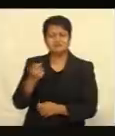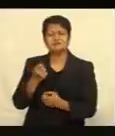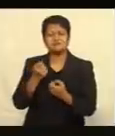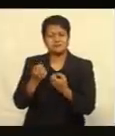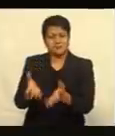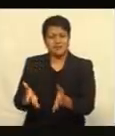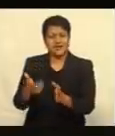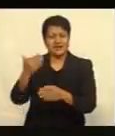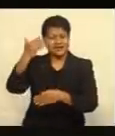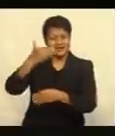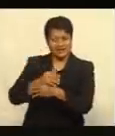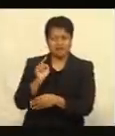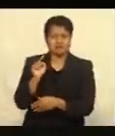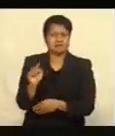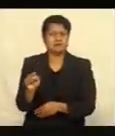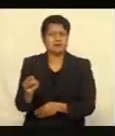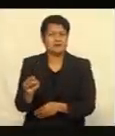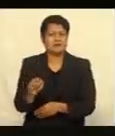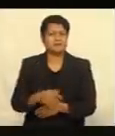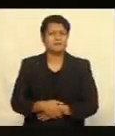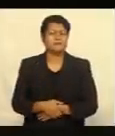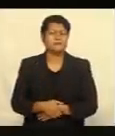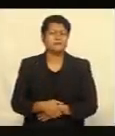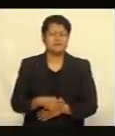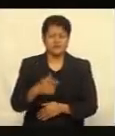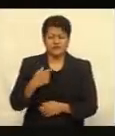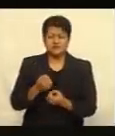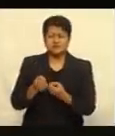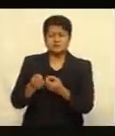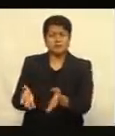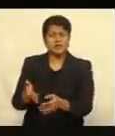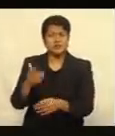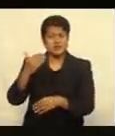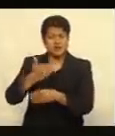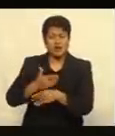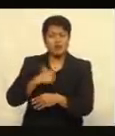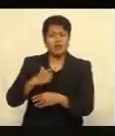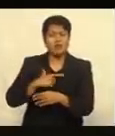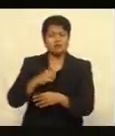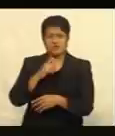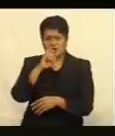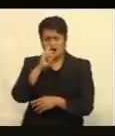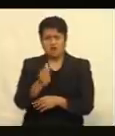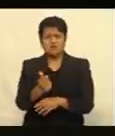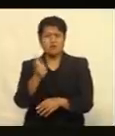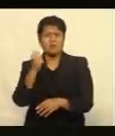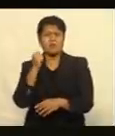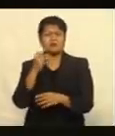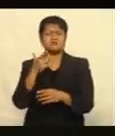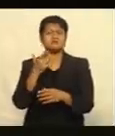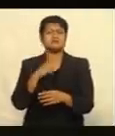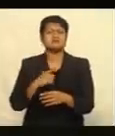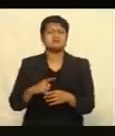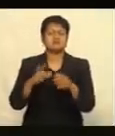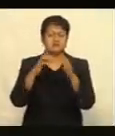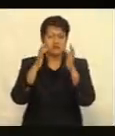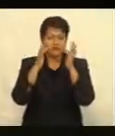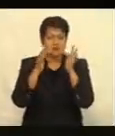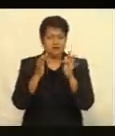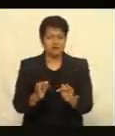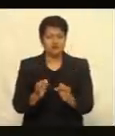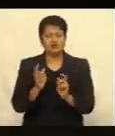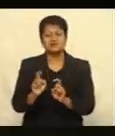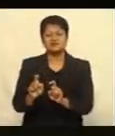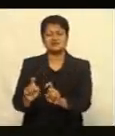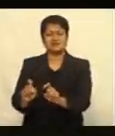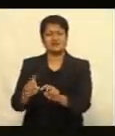told me that they had spent the night because they couldn't go back to Suva due to the curfew, so they had contacted one of their relatives and they had spent the